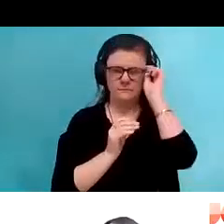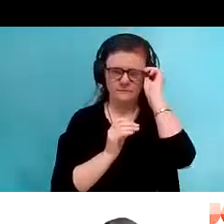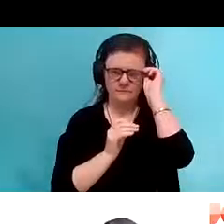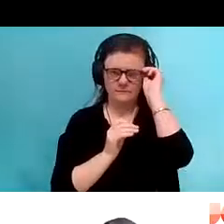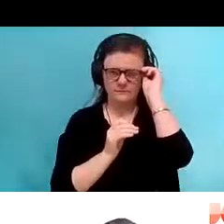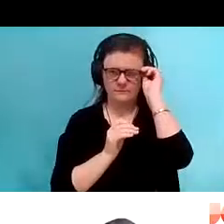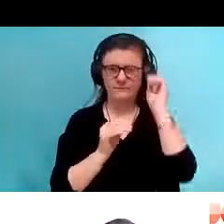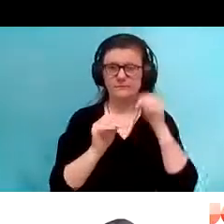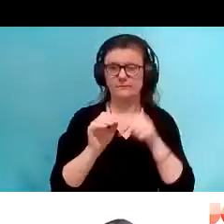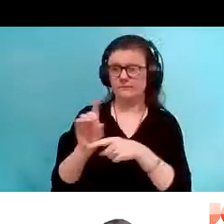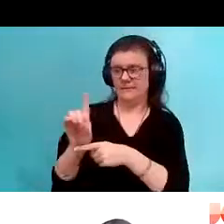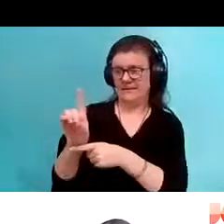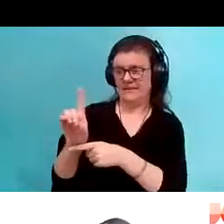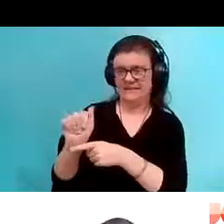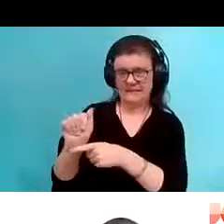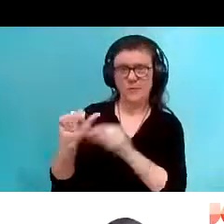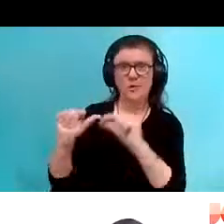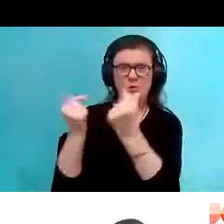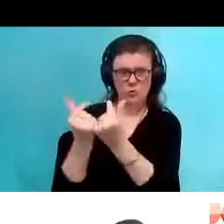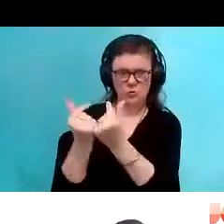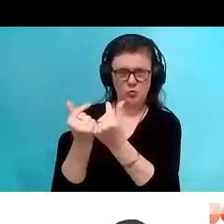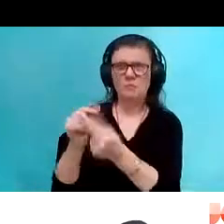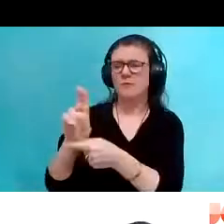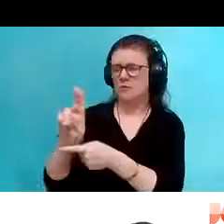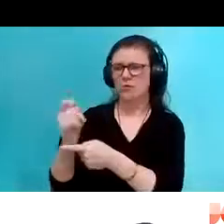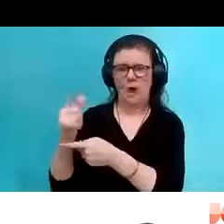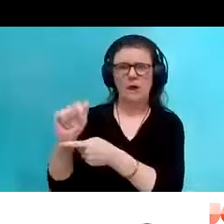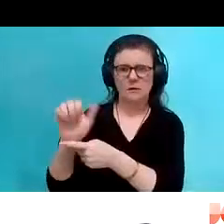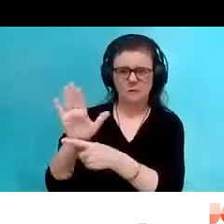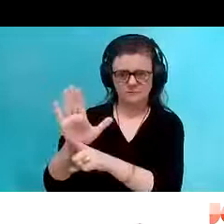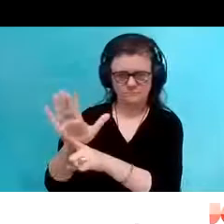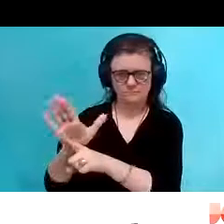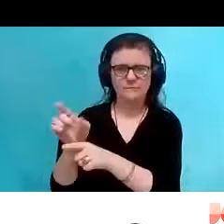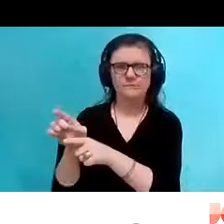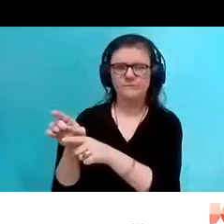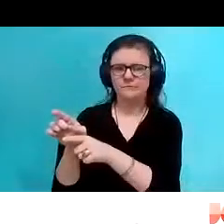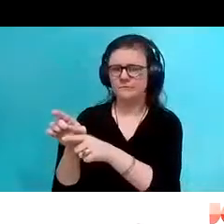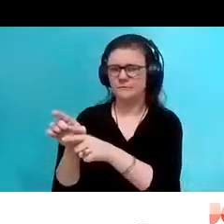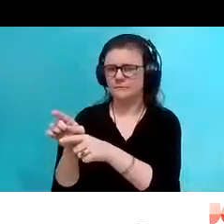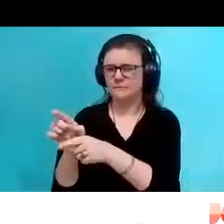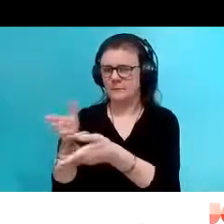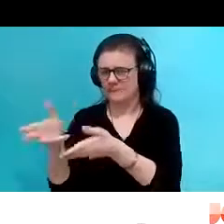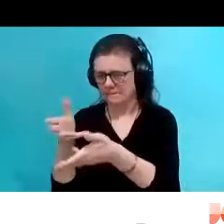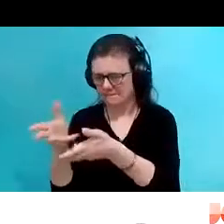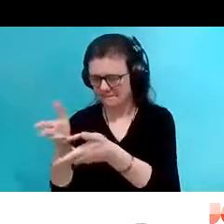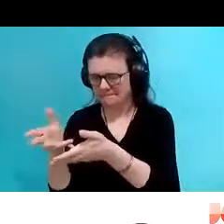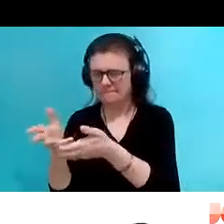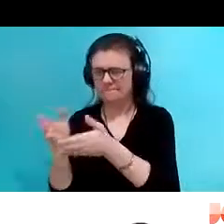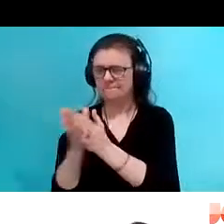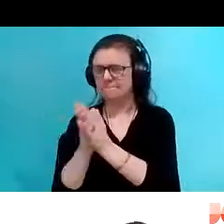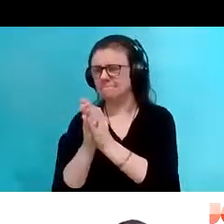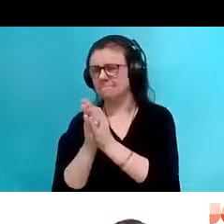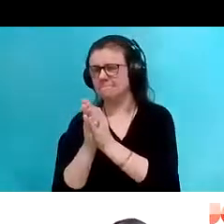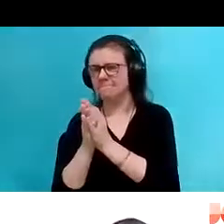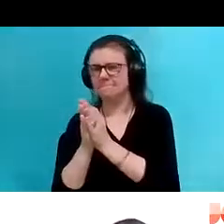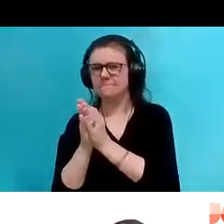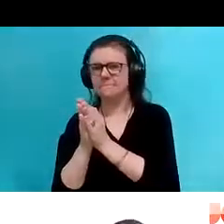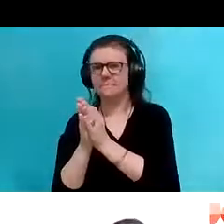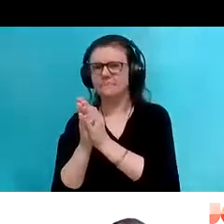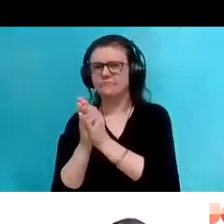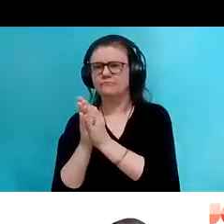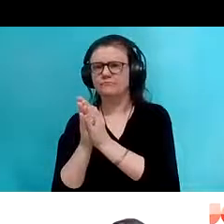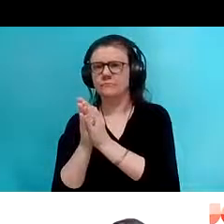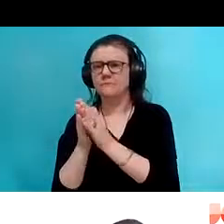partnership with the disability movement in Uganda, we looked at recommending